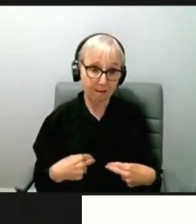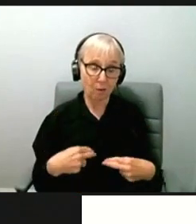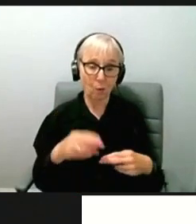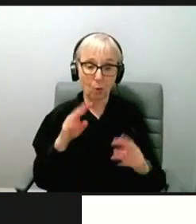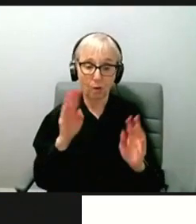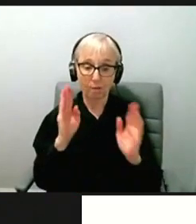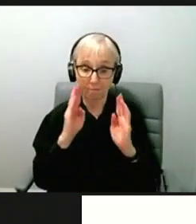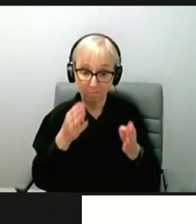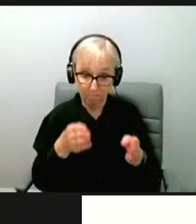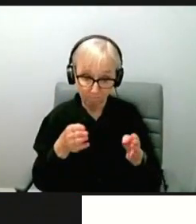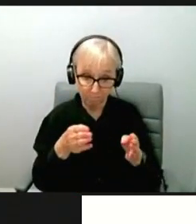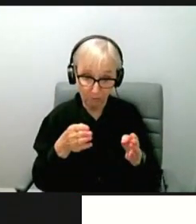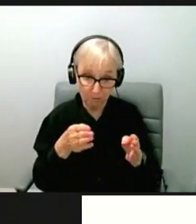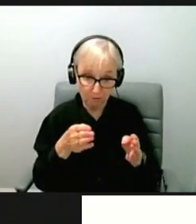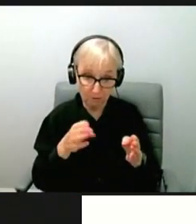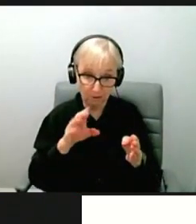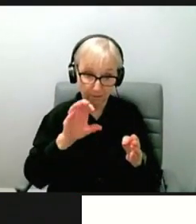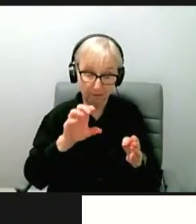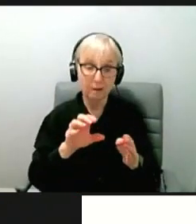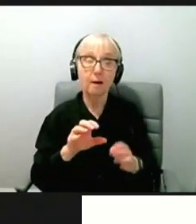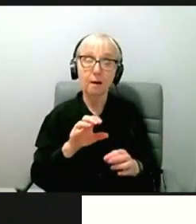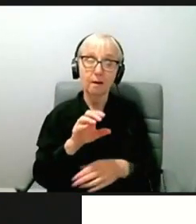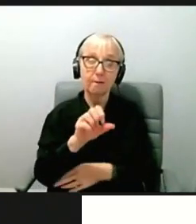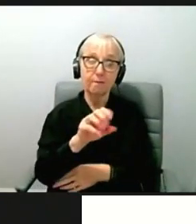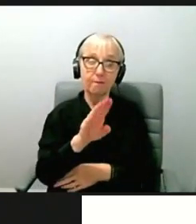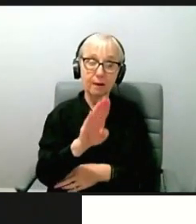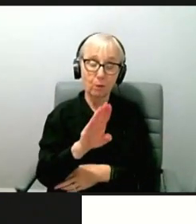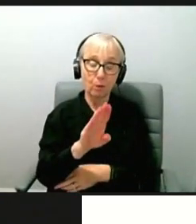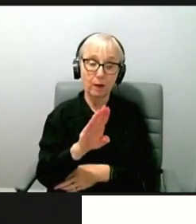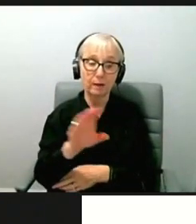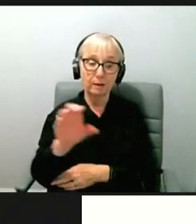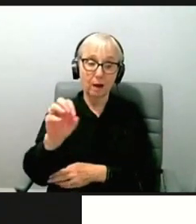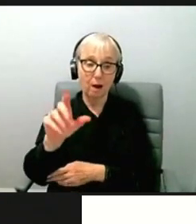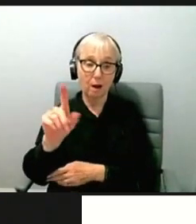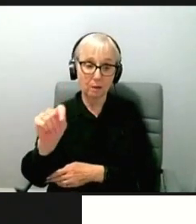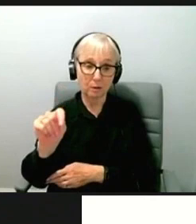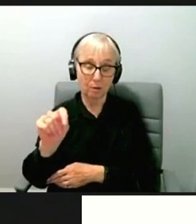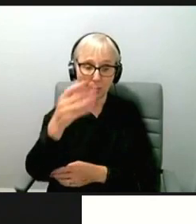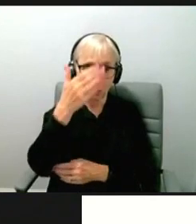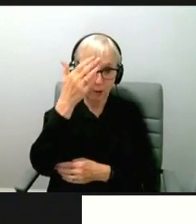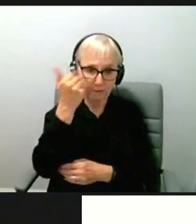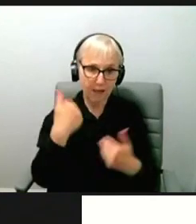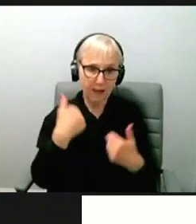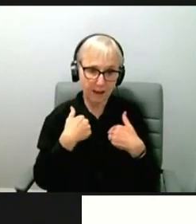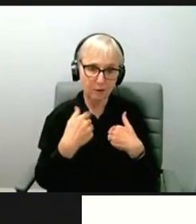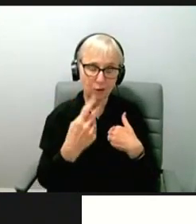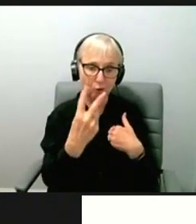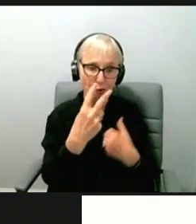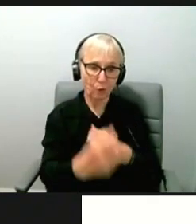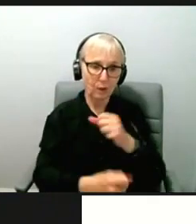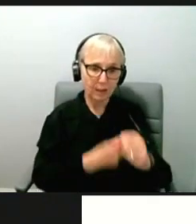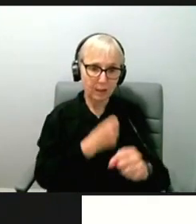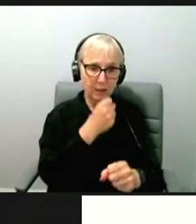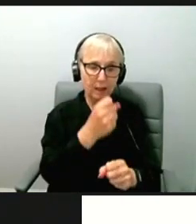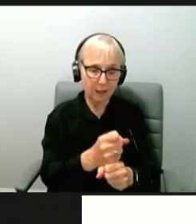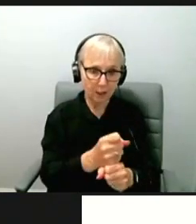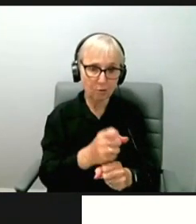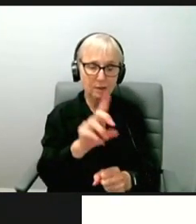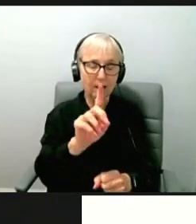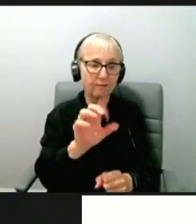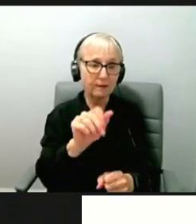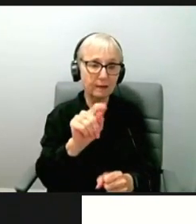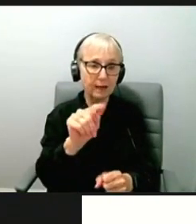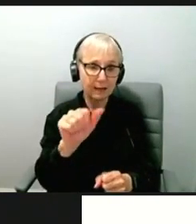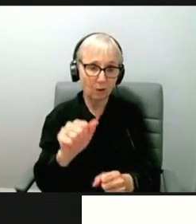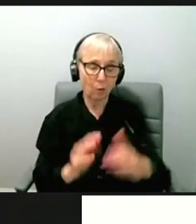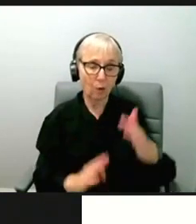to February 2022 to 2023, because we've had 2 years now, 20 and 21, where our